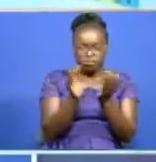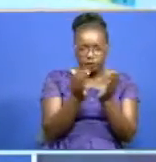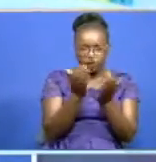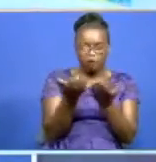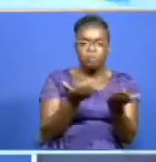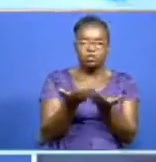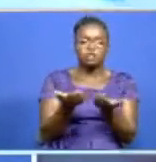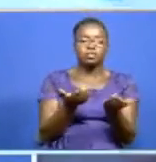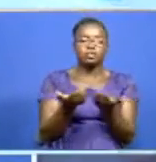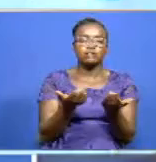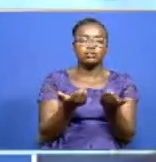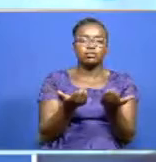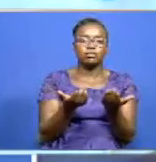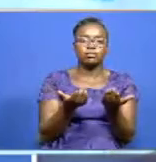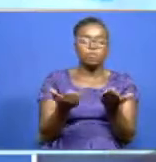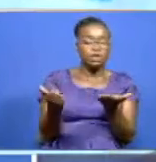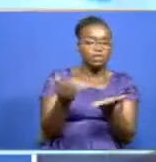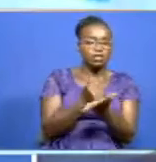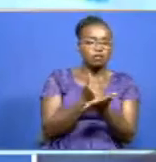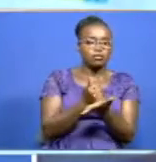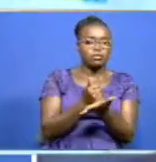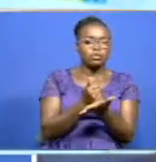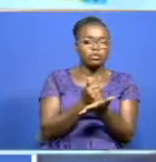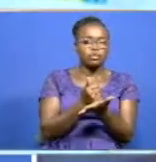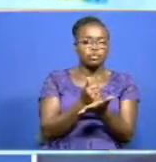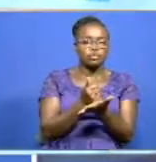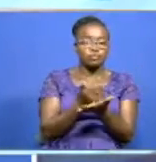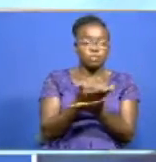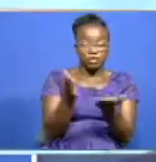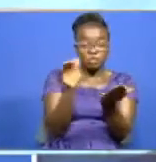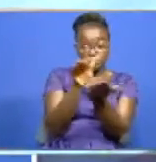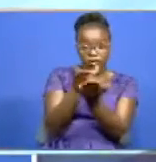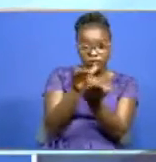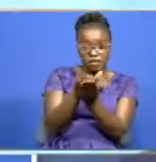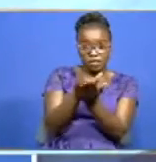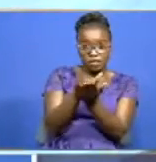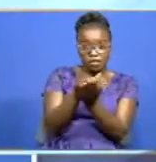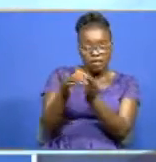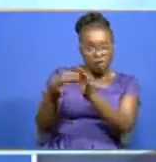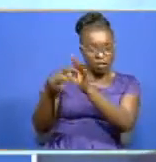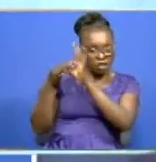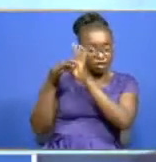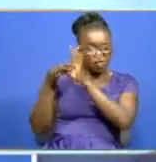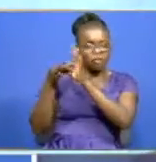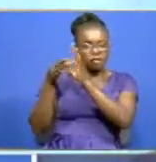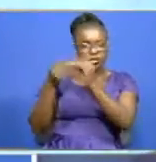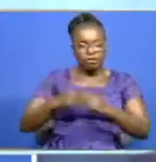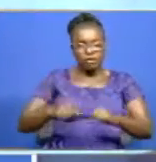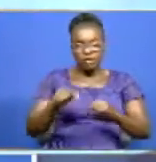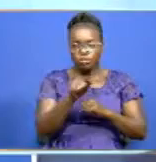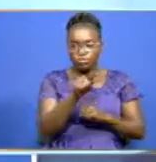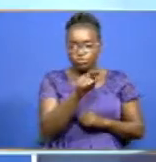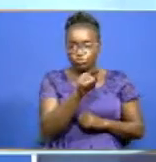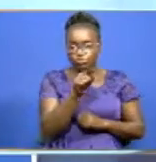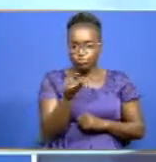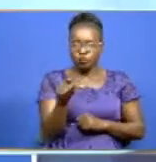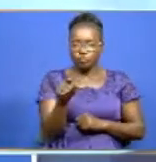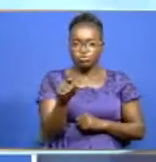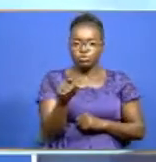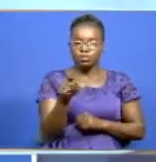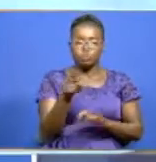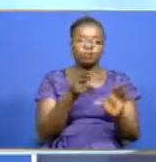enterprises to adopt this savings culture that will enable you